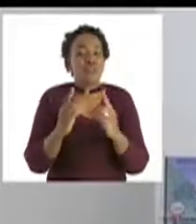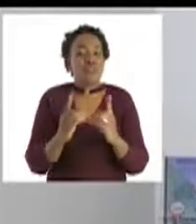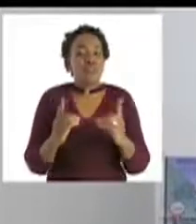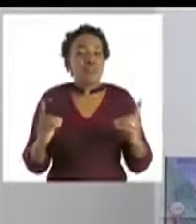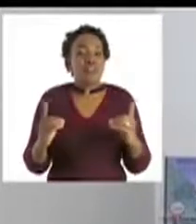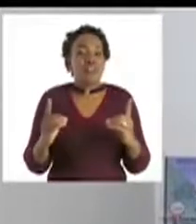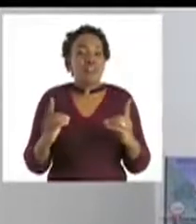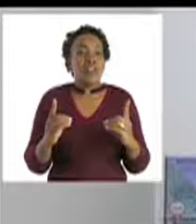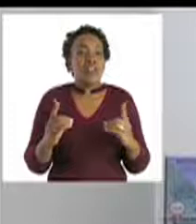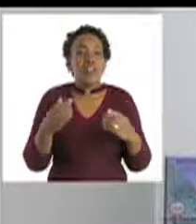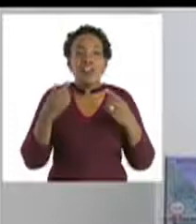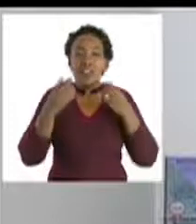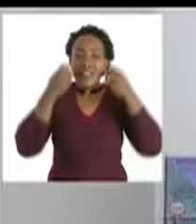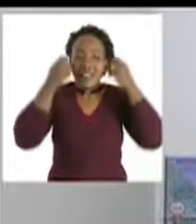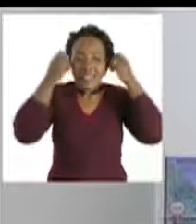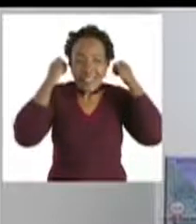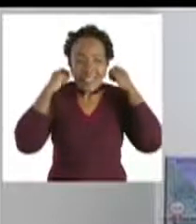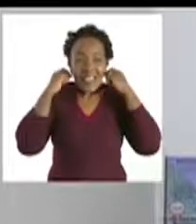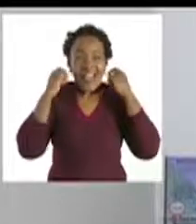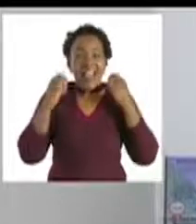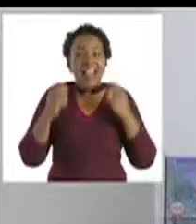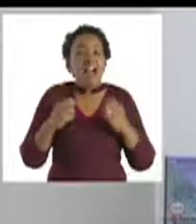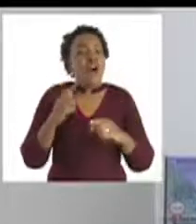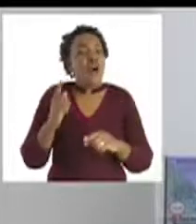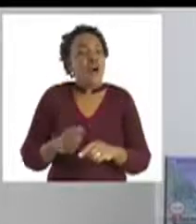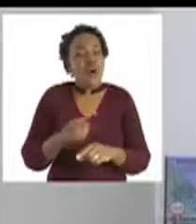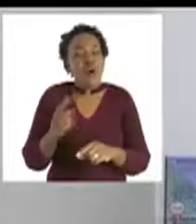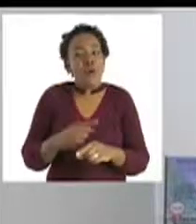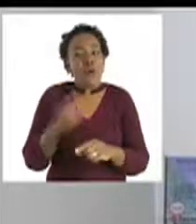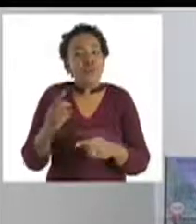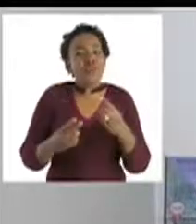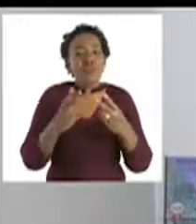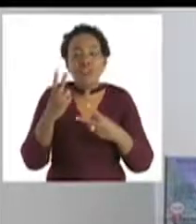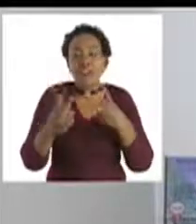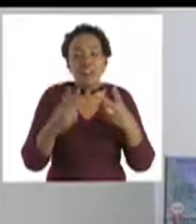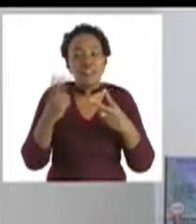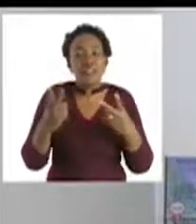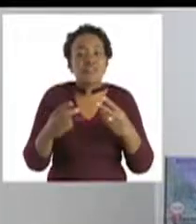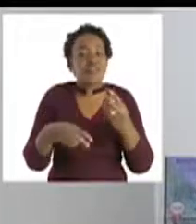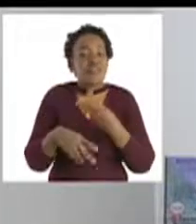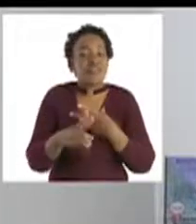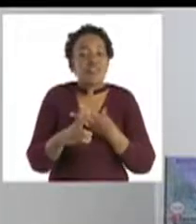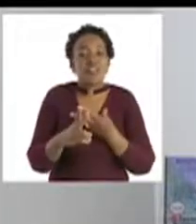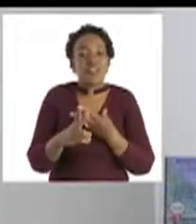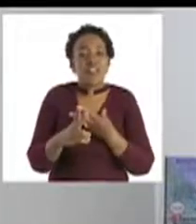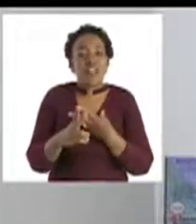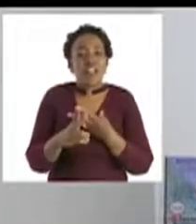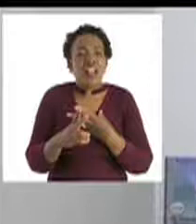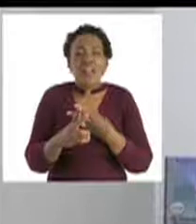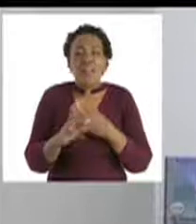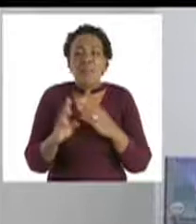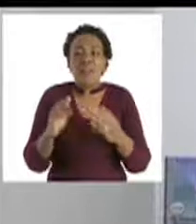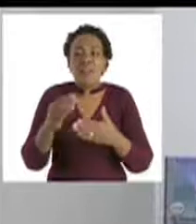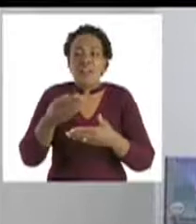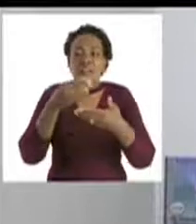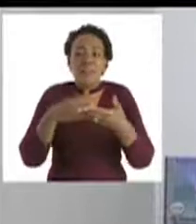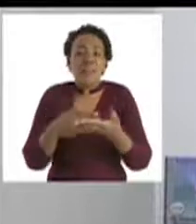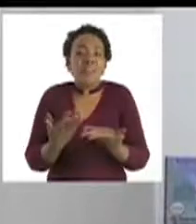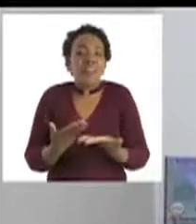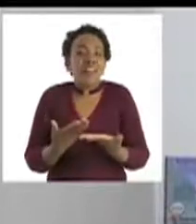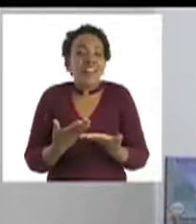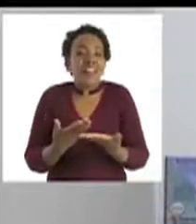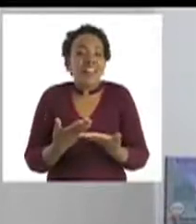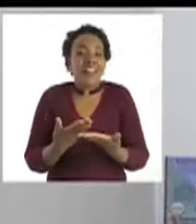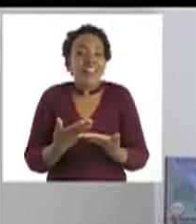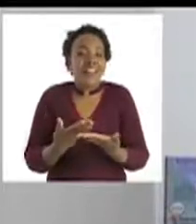wear your mask every time you go out. And before we say goodbye, let's call